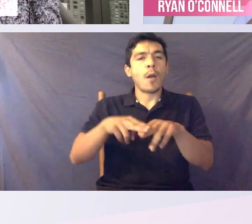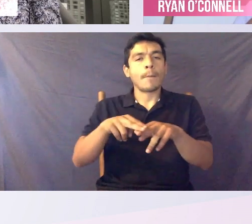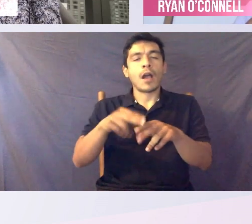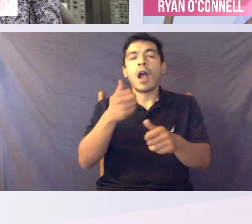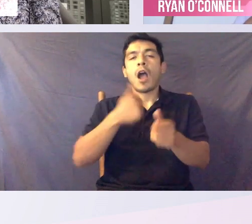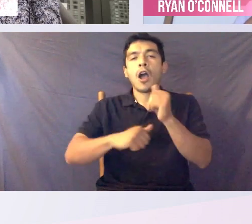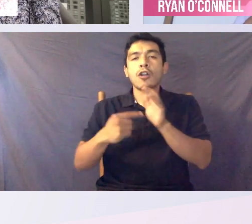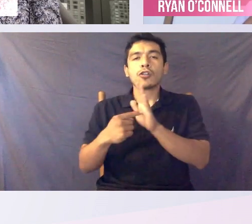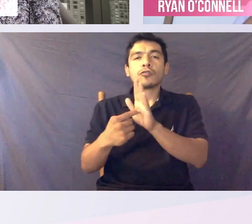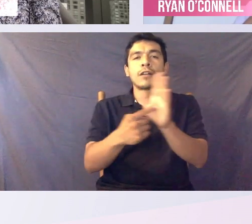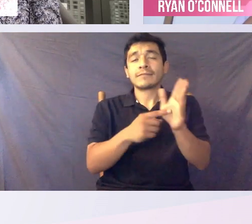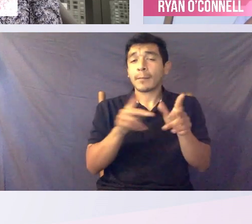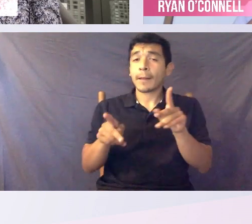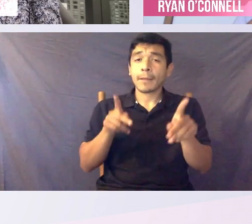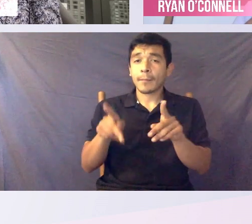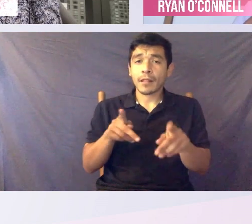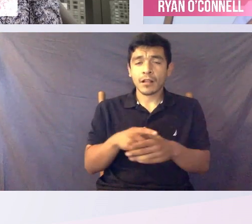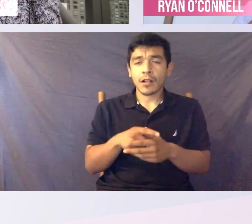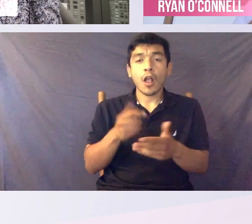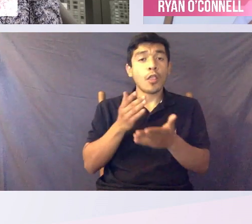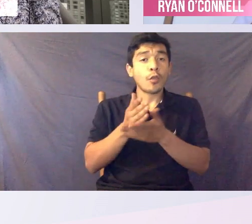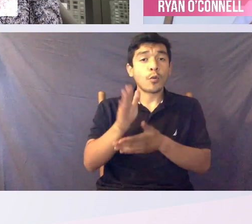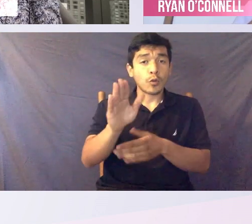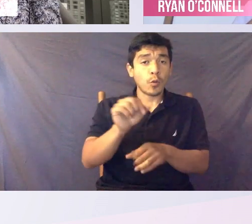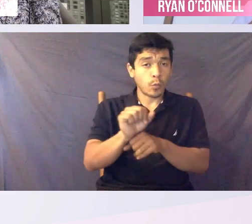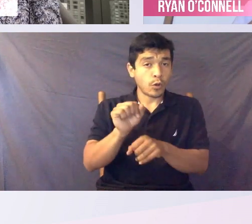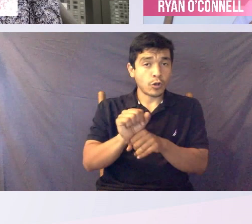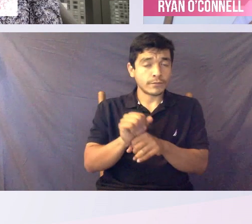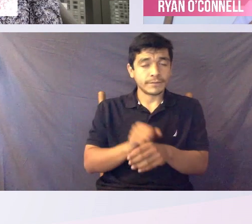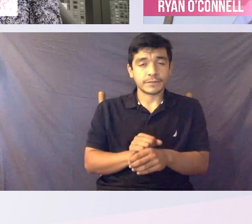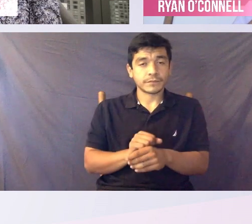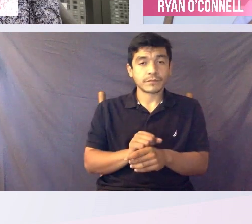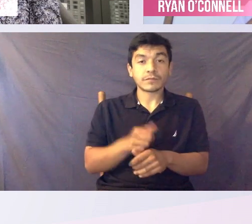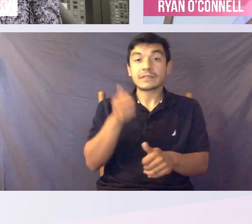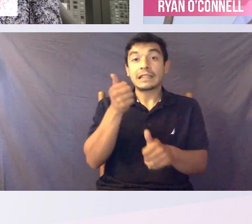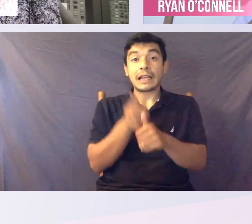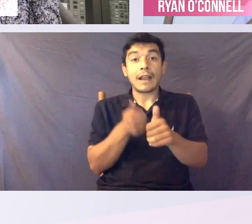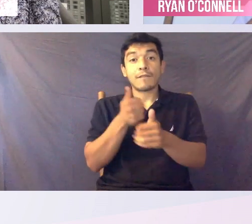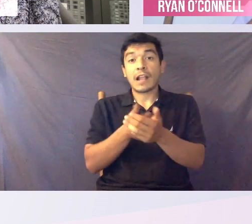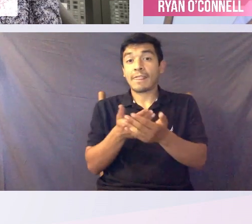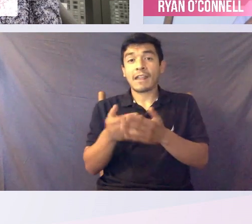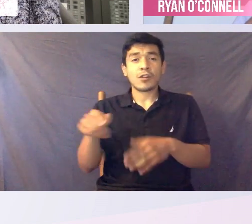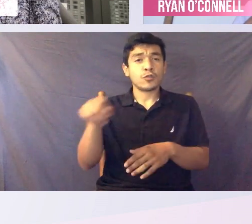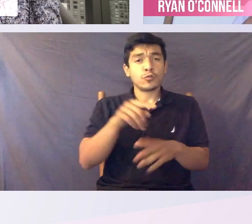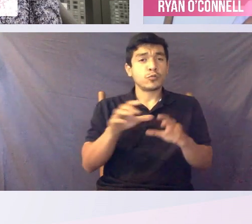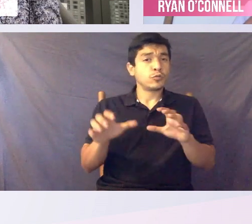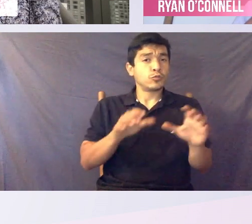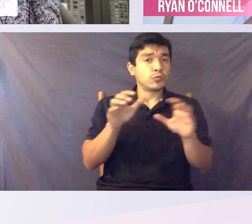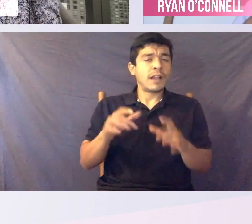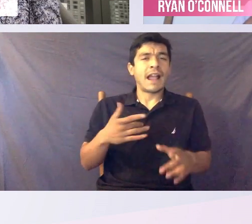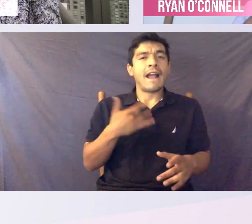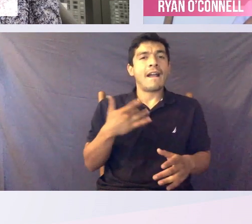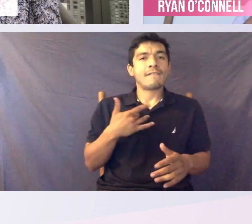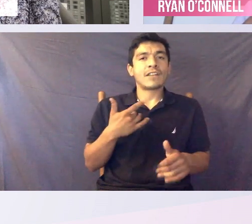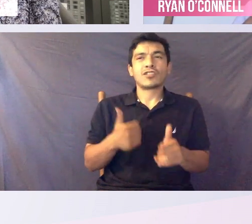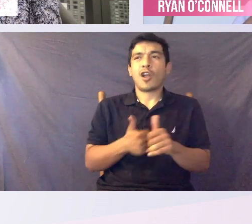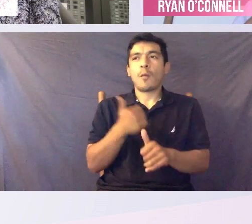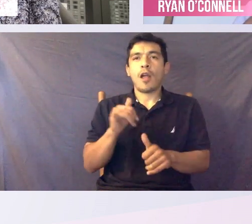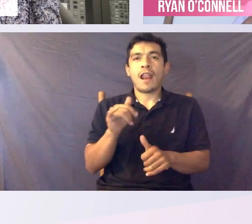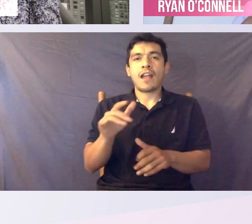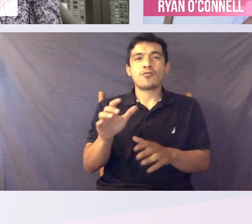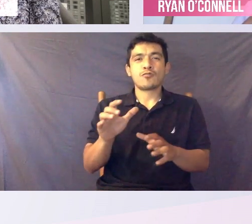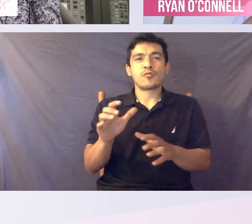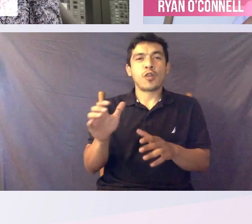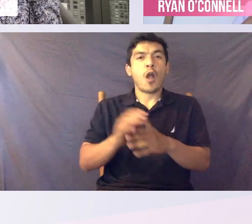underrepresented and marginalized communities through your work. Every single action that we take, it feels almost calculated. Right. For I